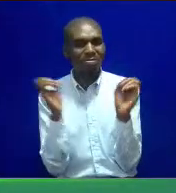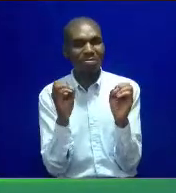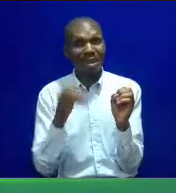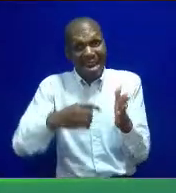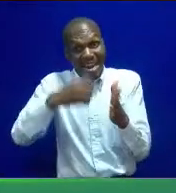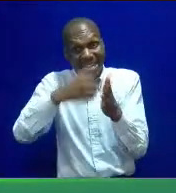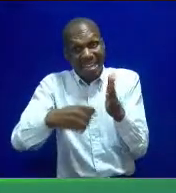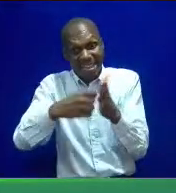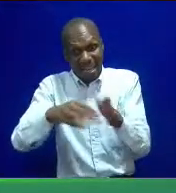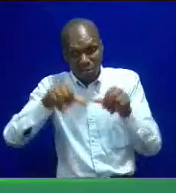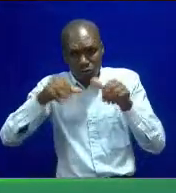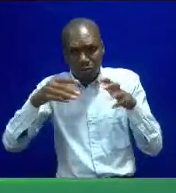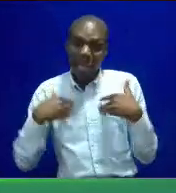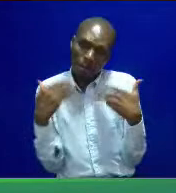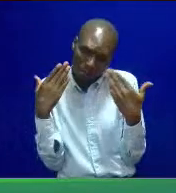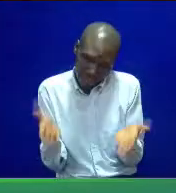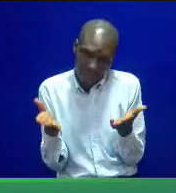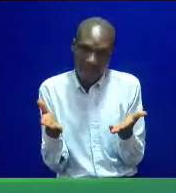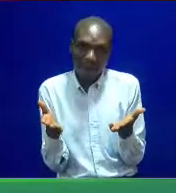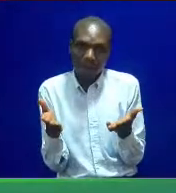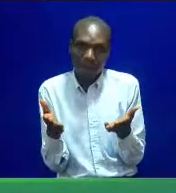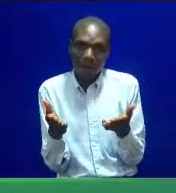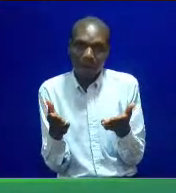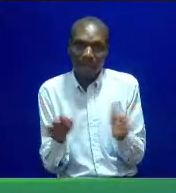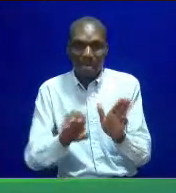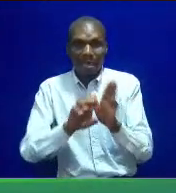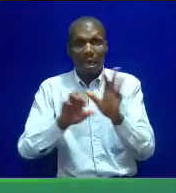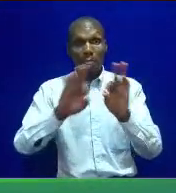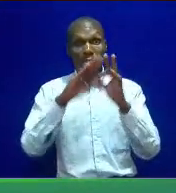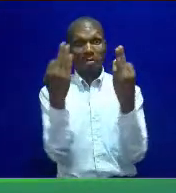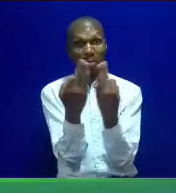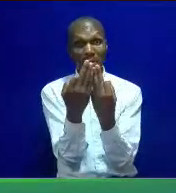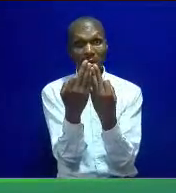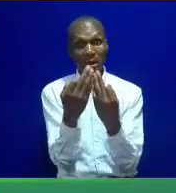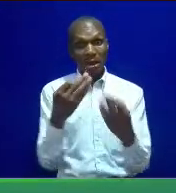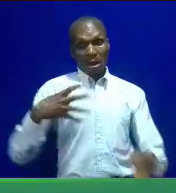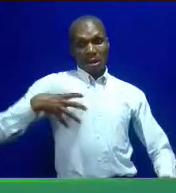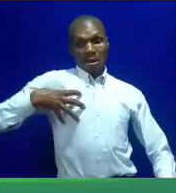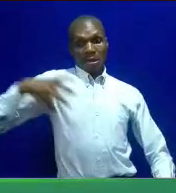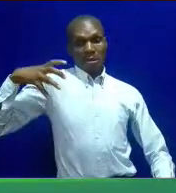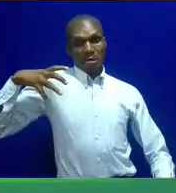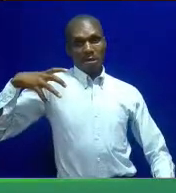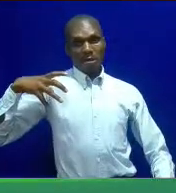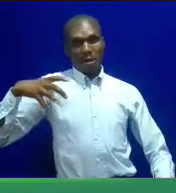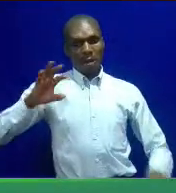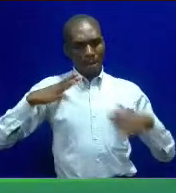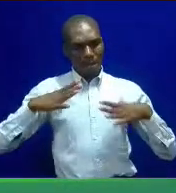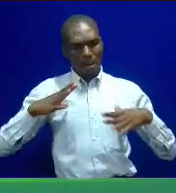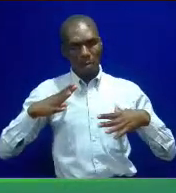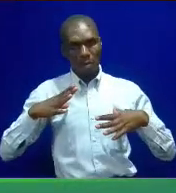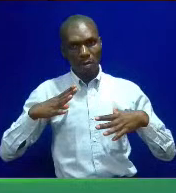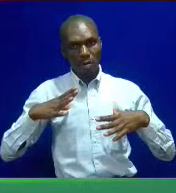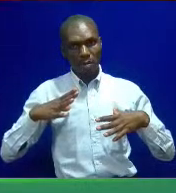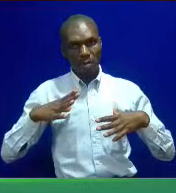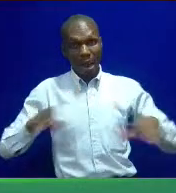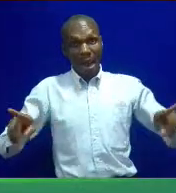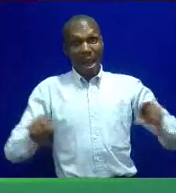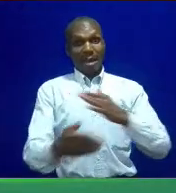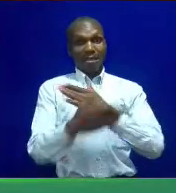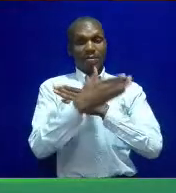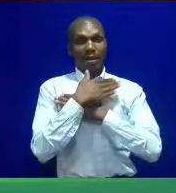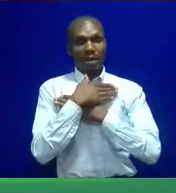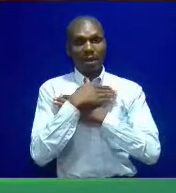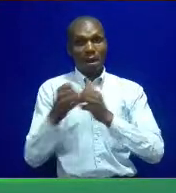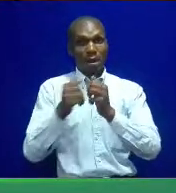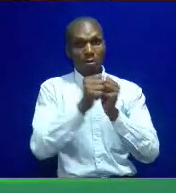mwuna bono a familie jibantabana abandembaro kote nere they were friends they